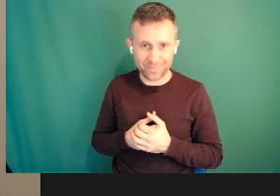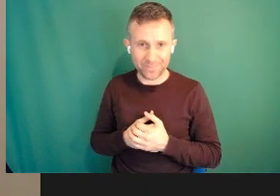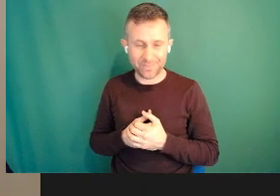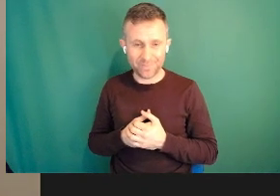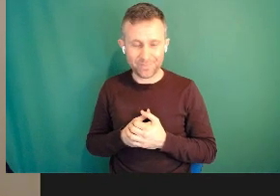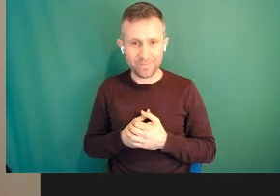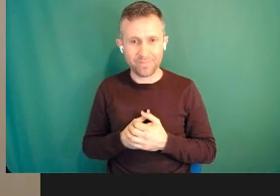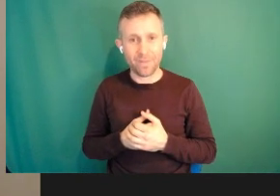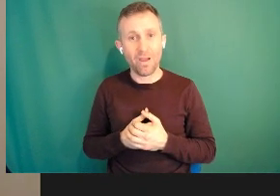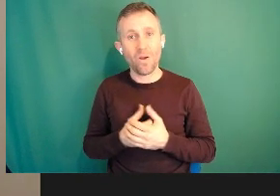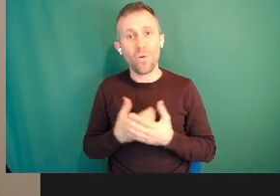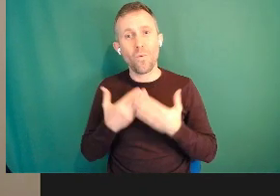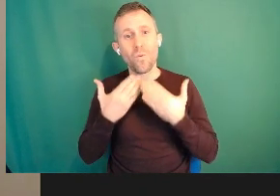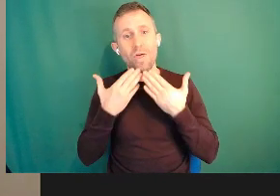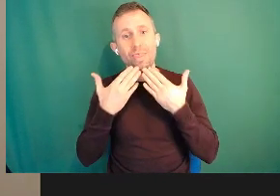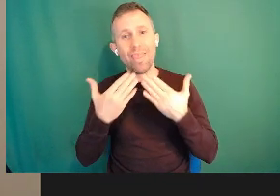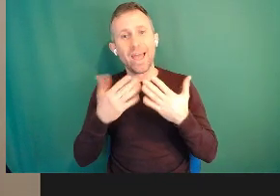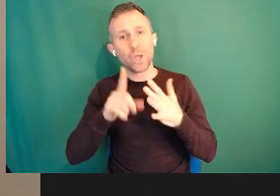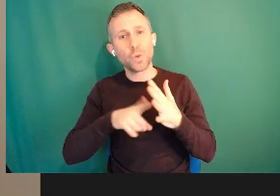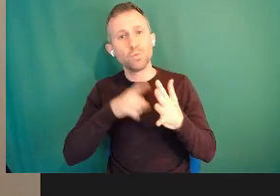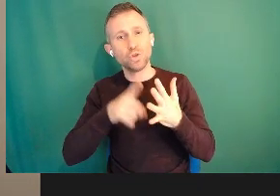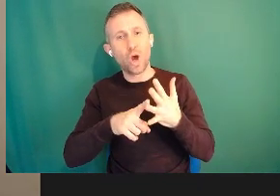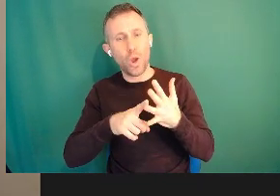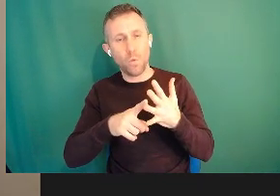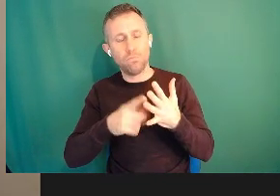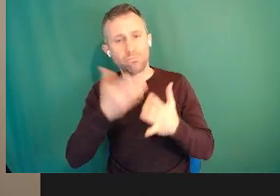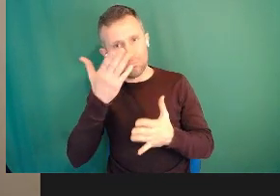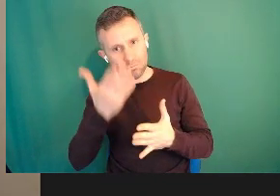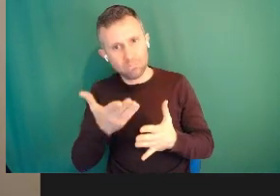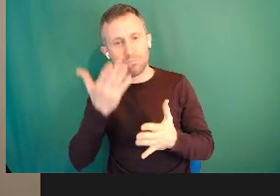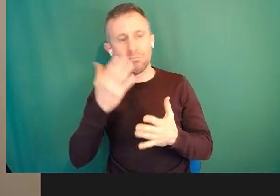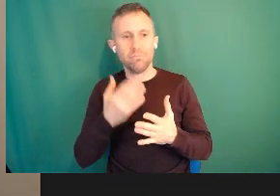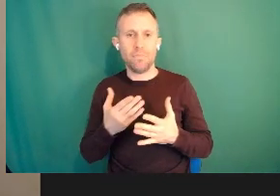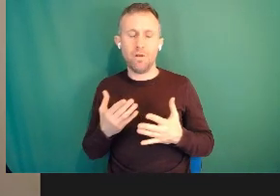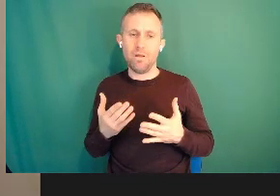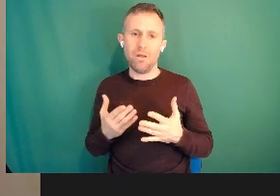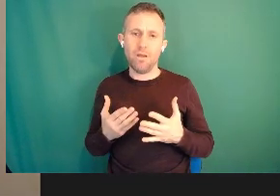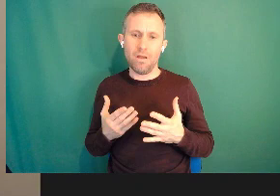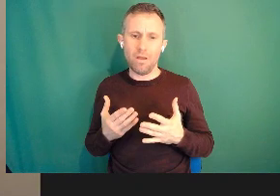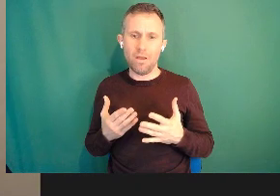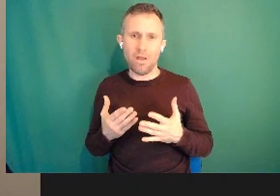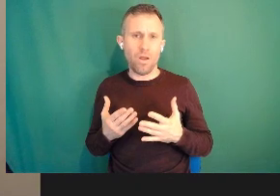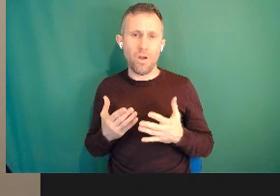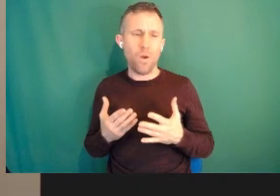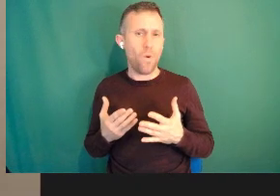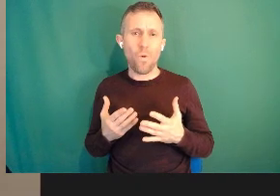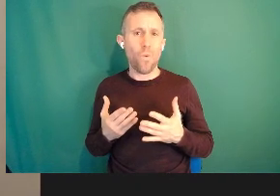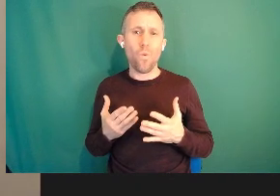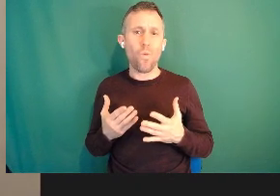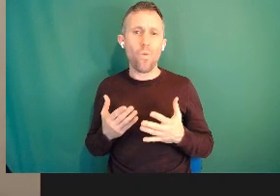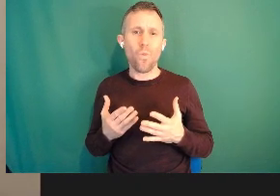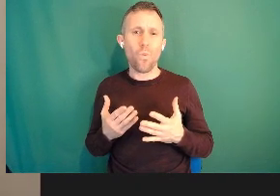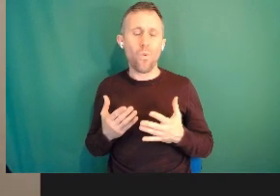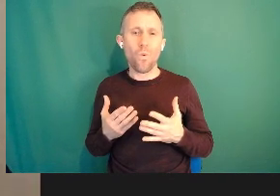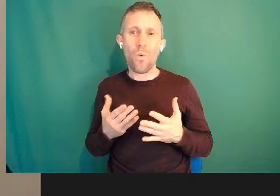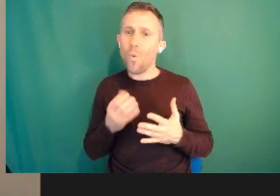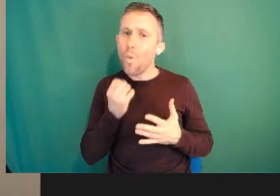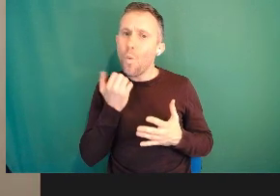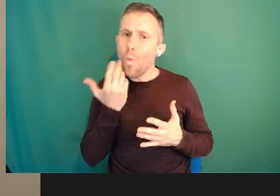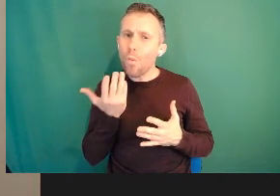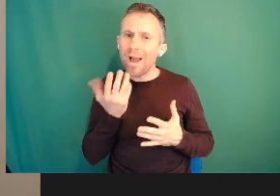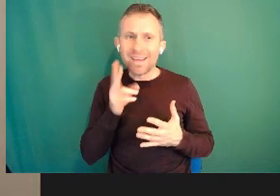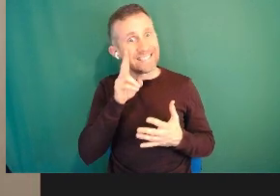interesting. I've lived close to you for years, but never been. So I'll come down.